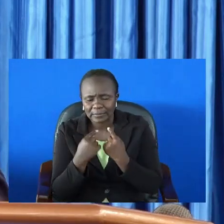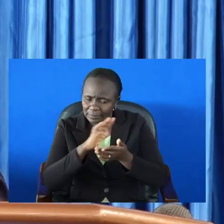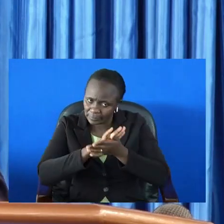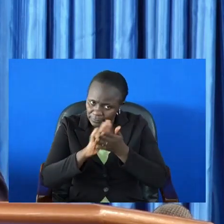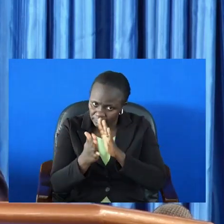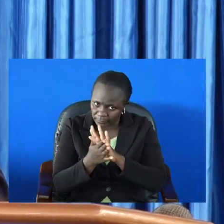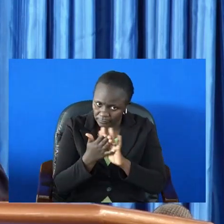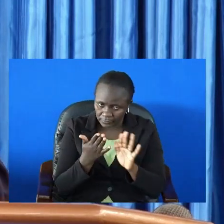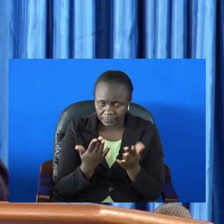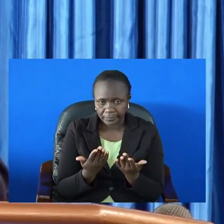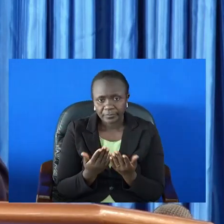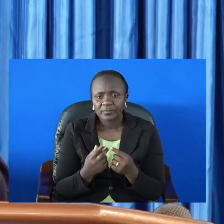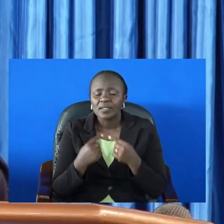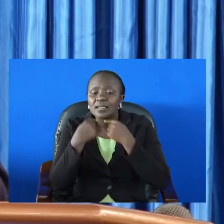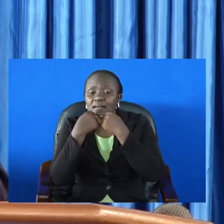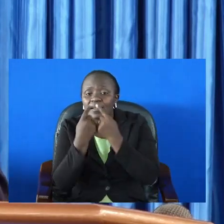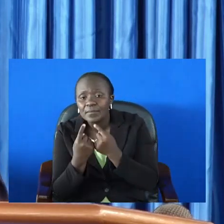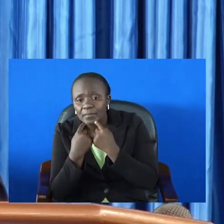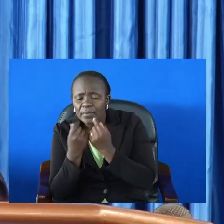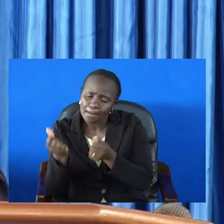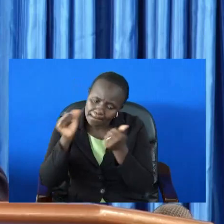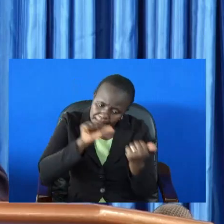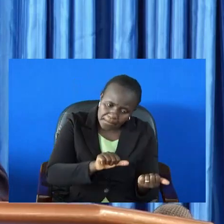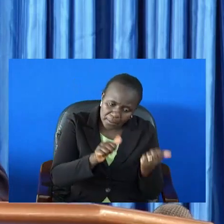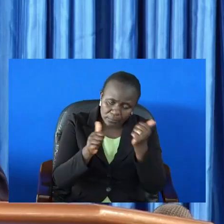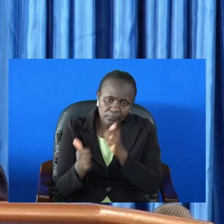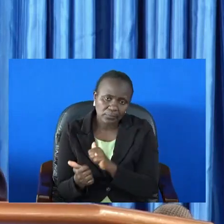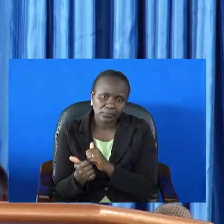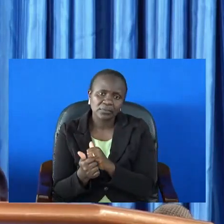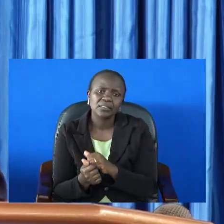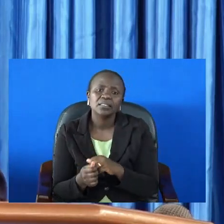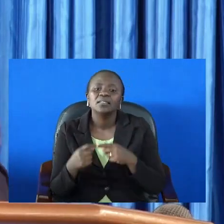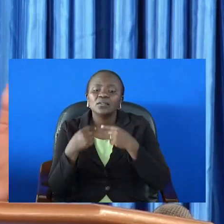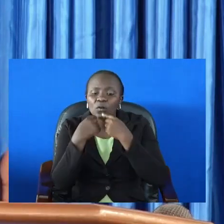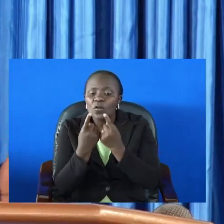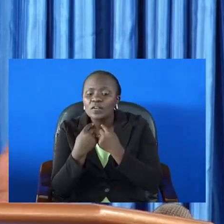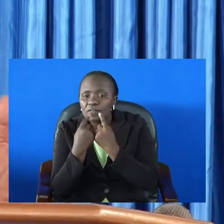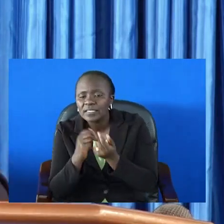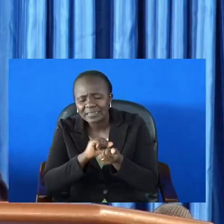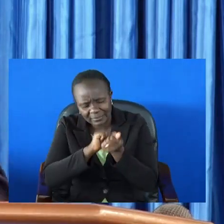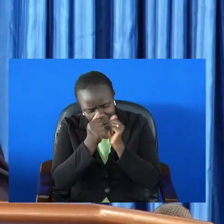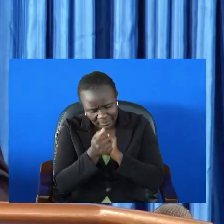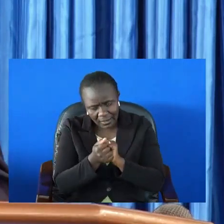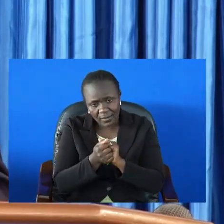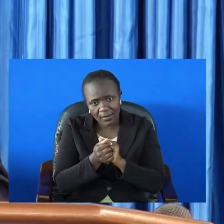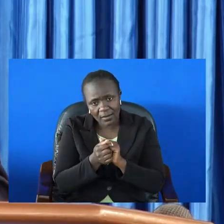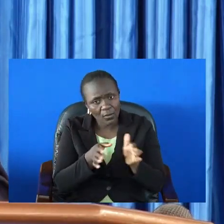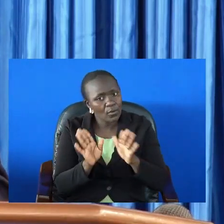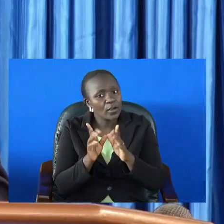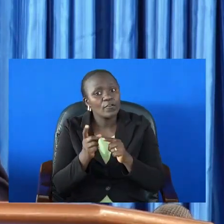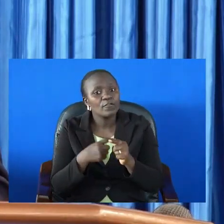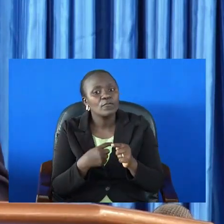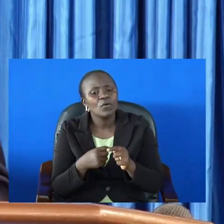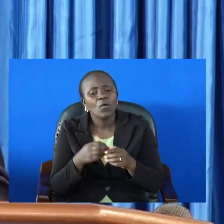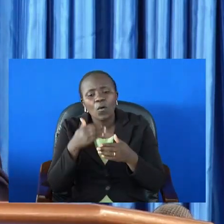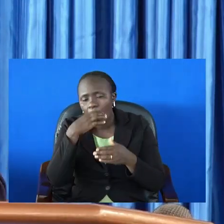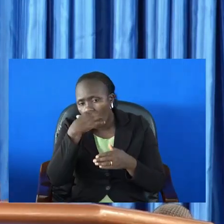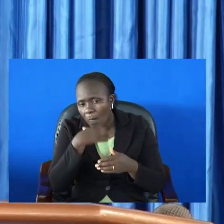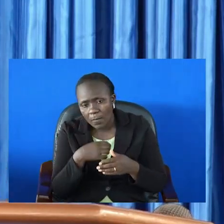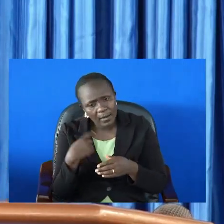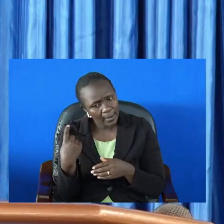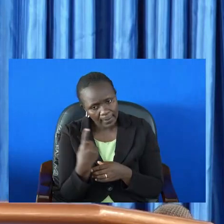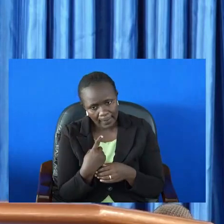forgiven. Repent and be baptized. Repent and turn away. The only way is to